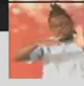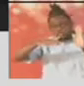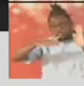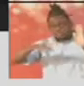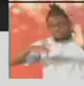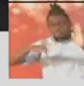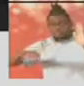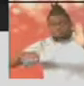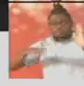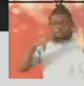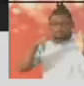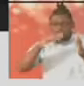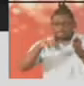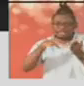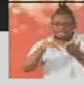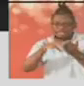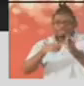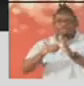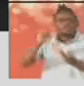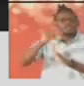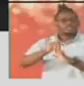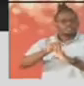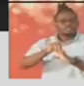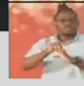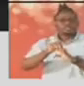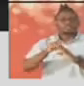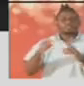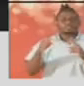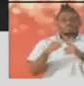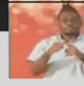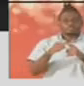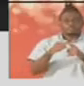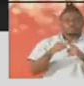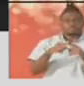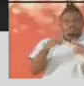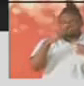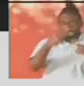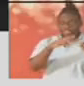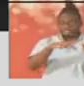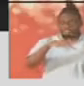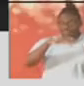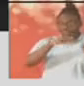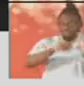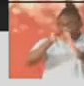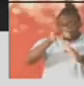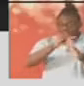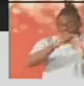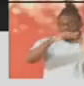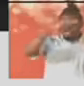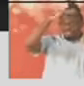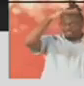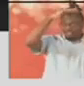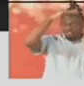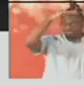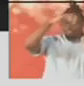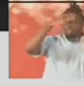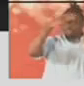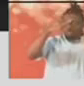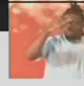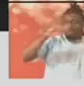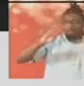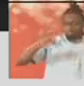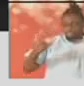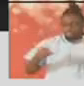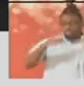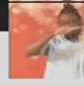the current date. And even though we are seeing these lower numbers, we have a current rolling 7-day average of about 5